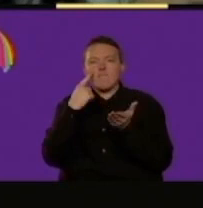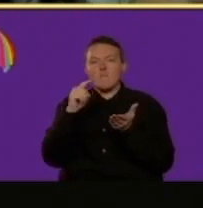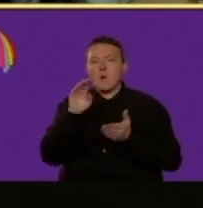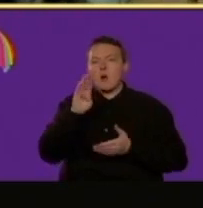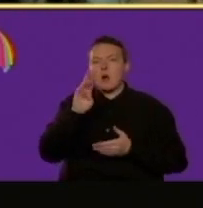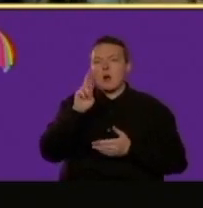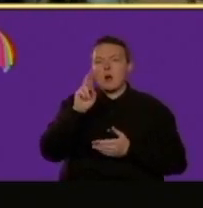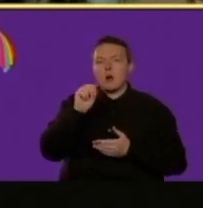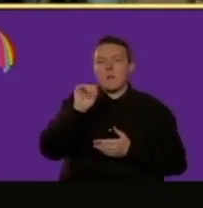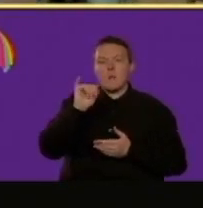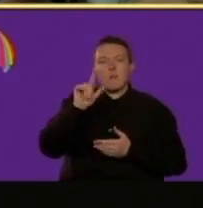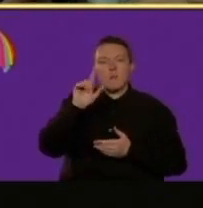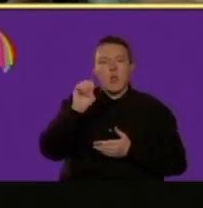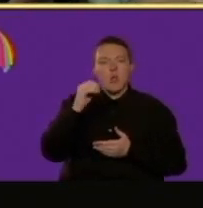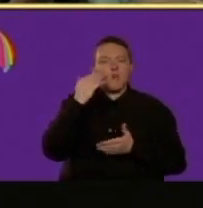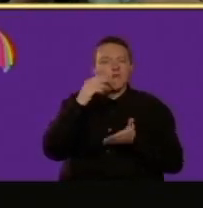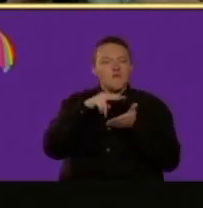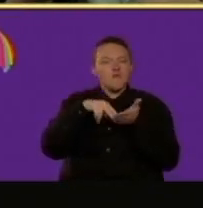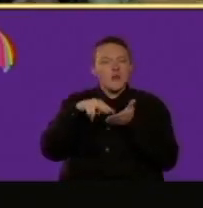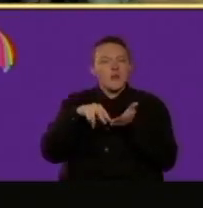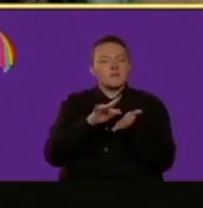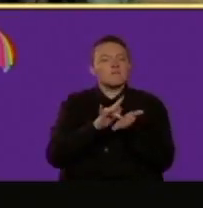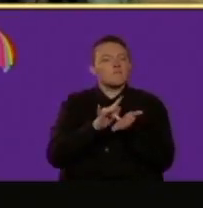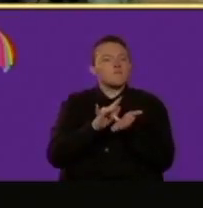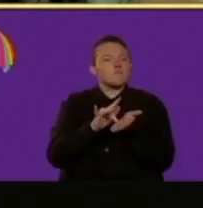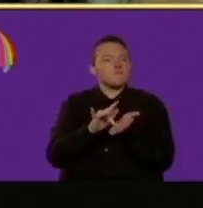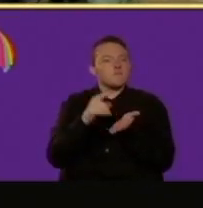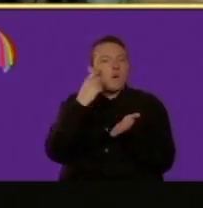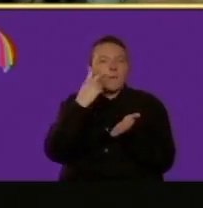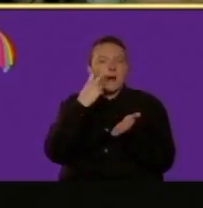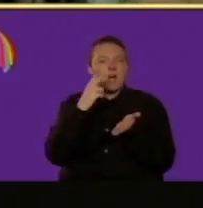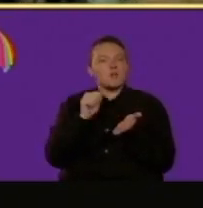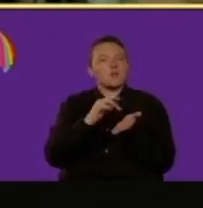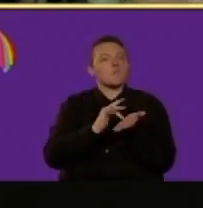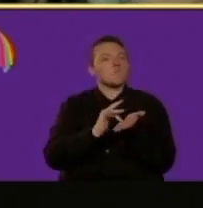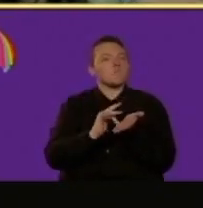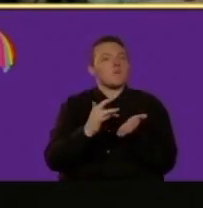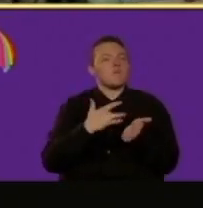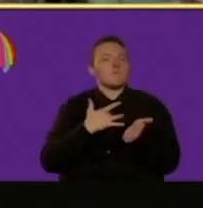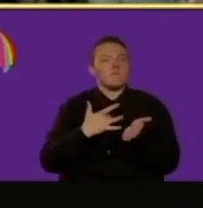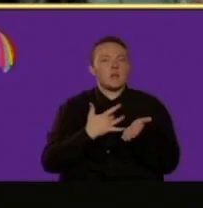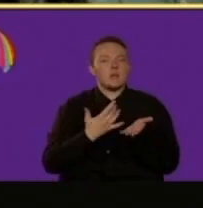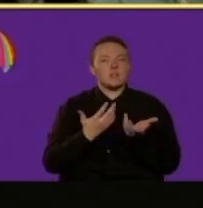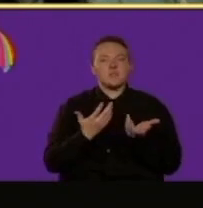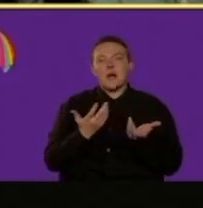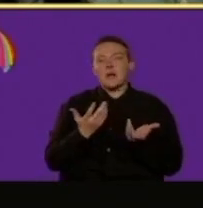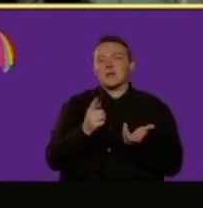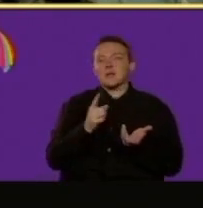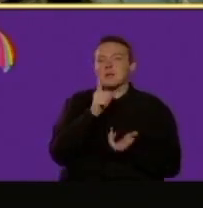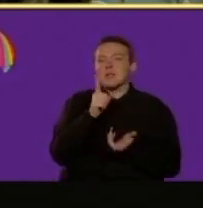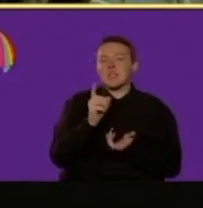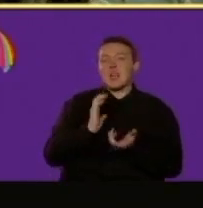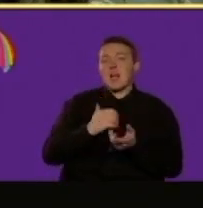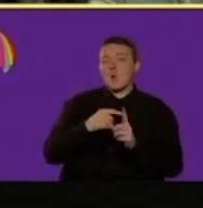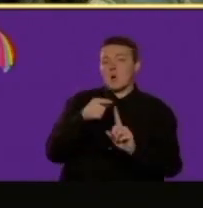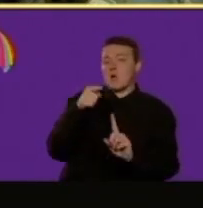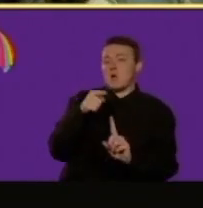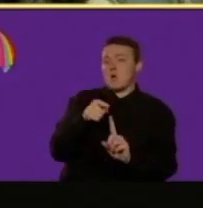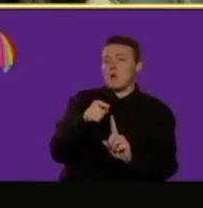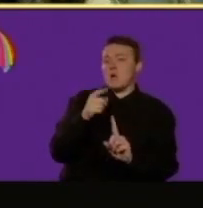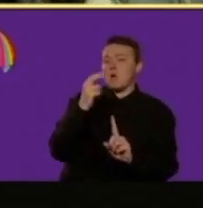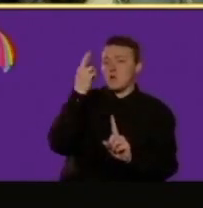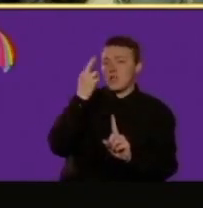Okay, well, that is the main reason. Everyone. We also felt